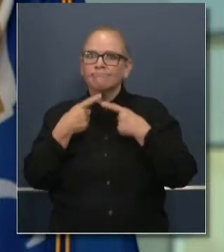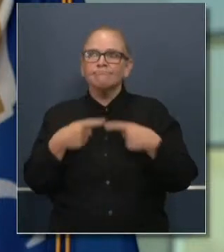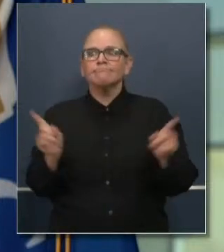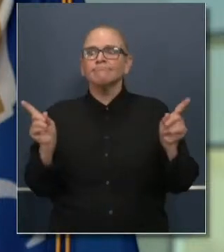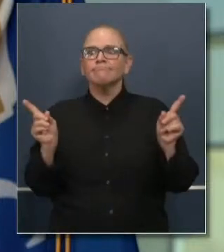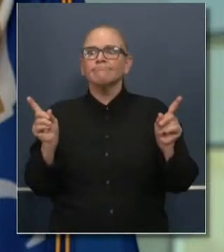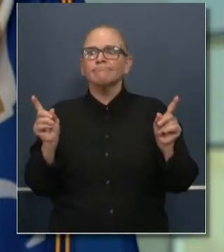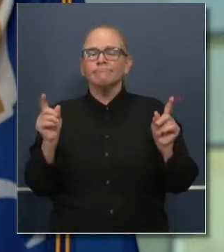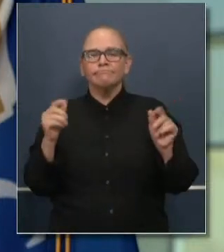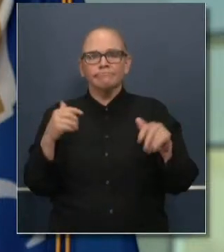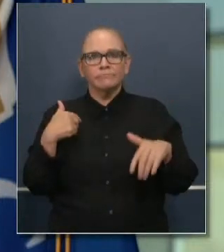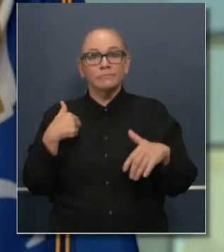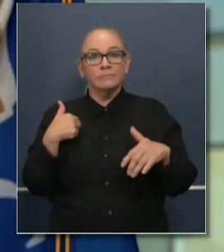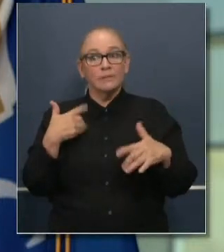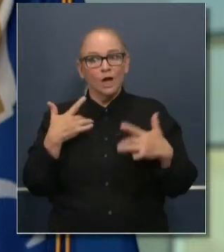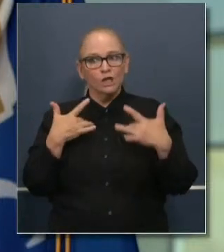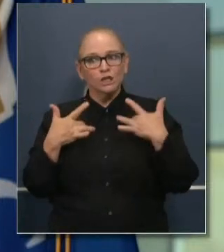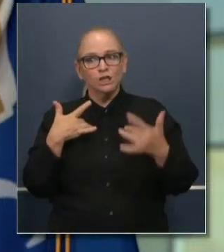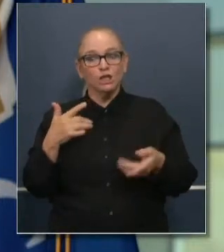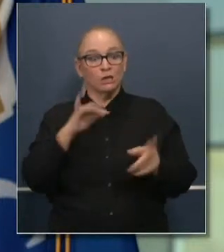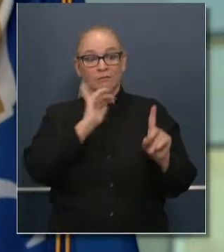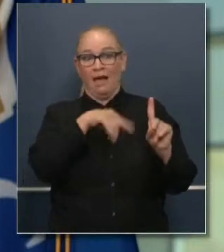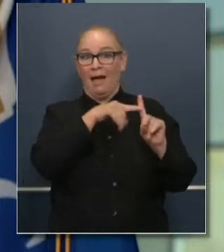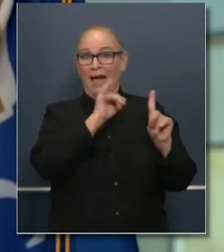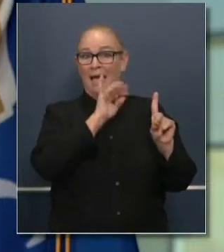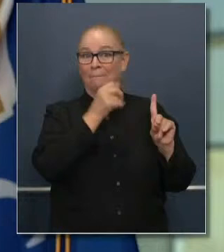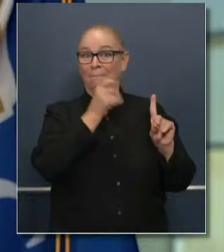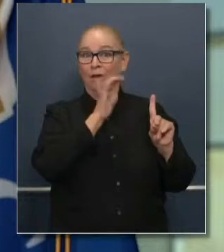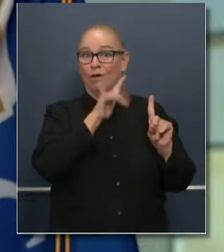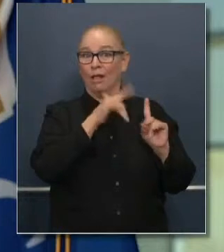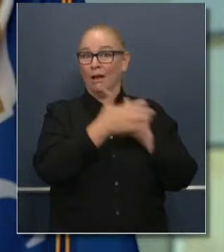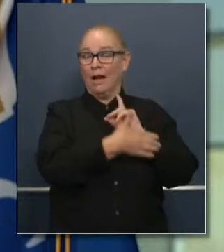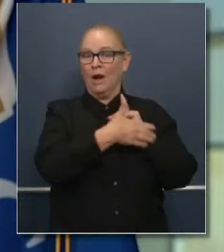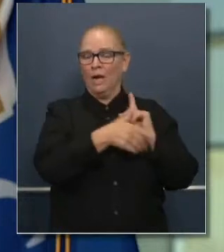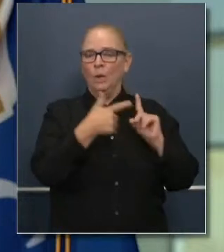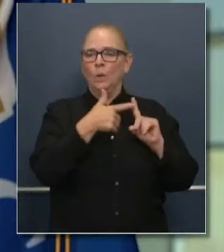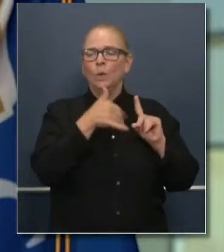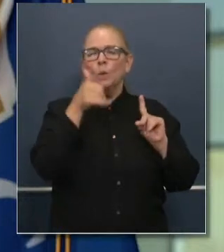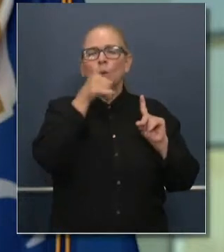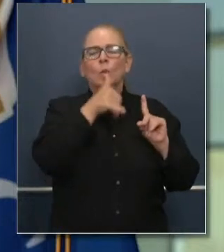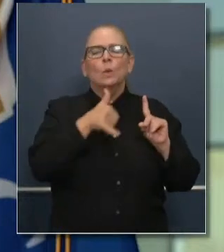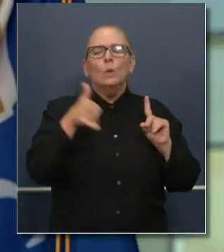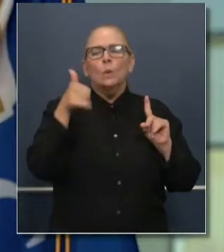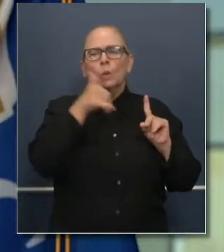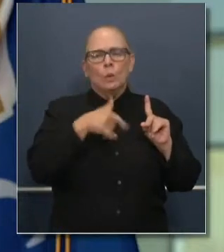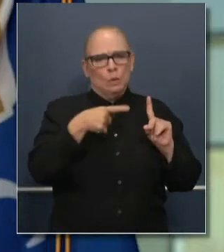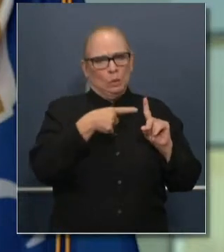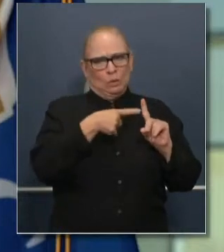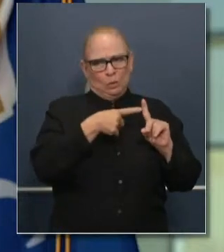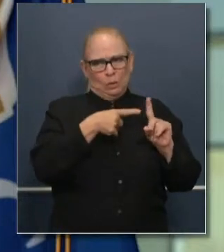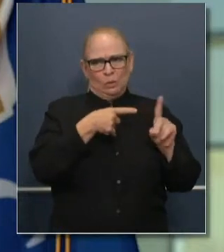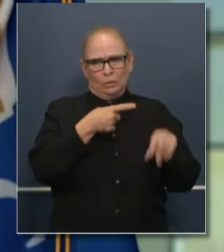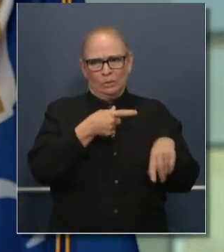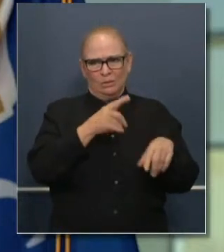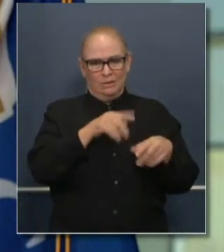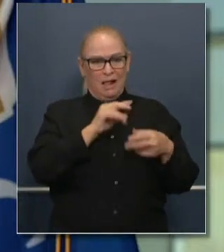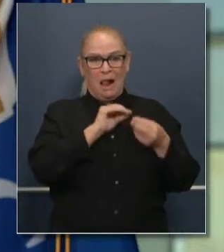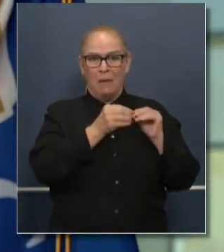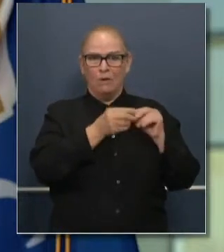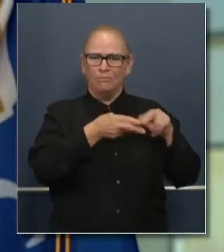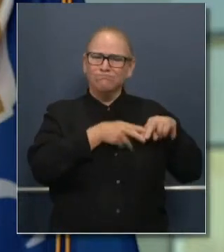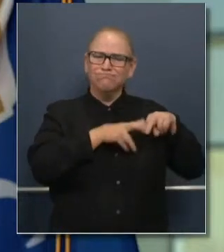what was happening in Imperial County, California. The county had experienced a significant rise in number